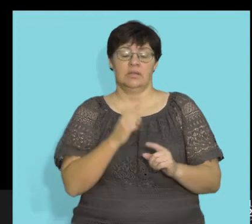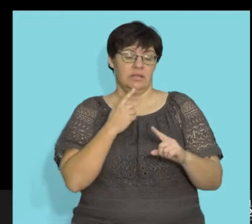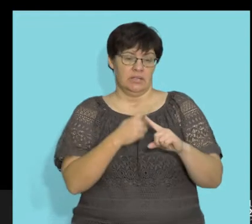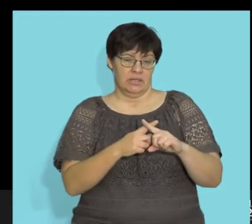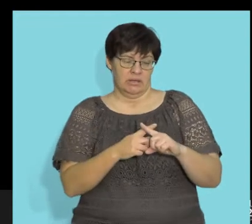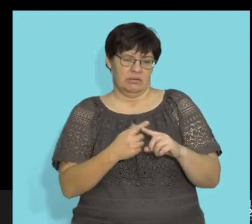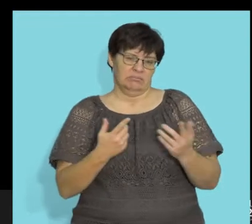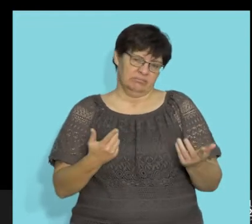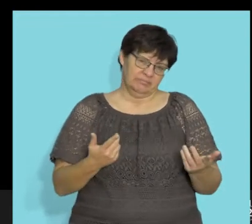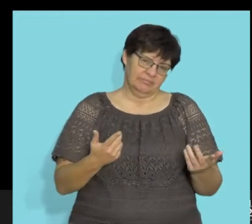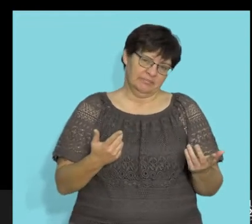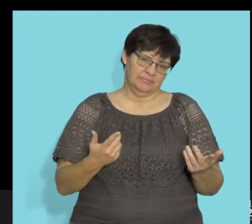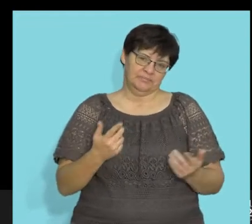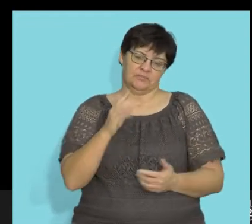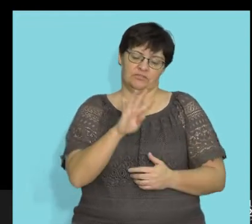times